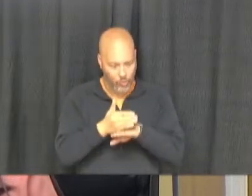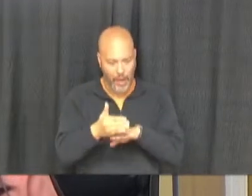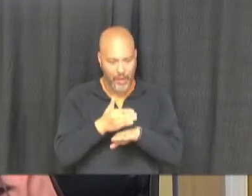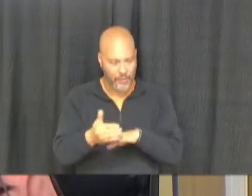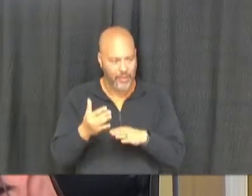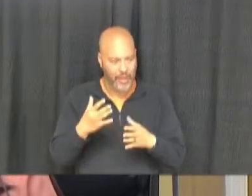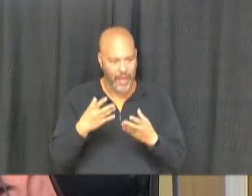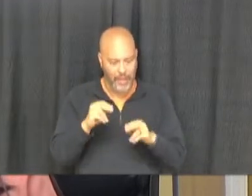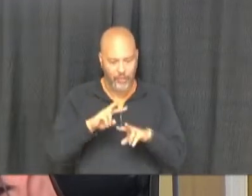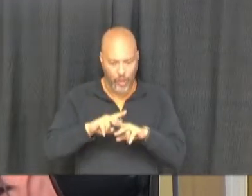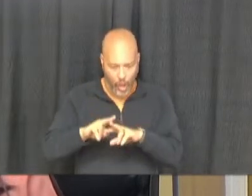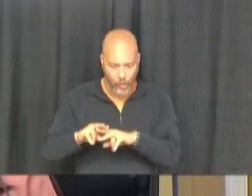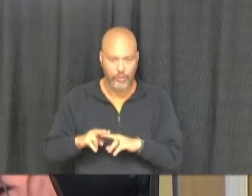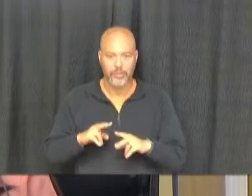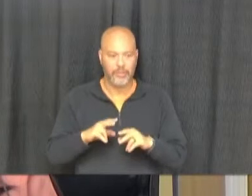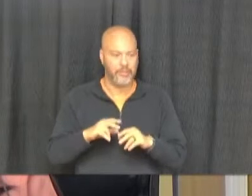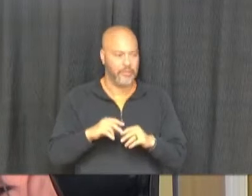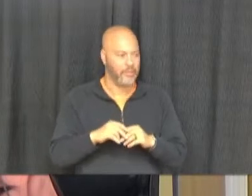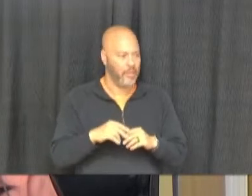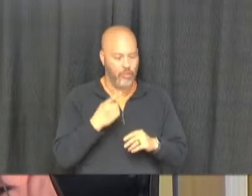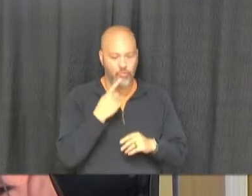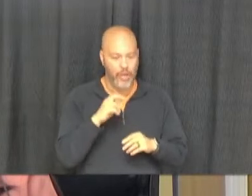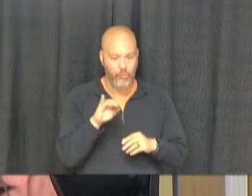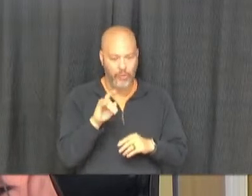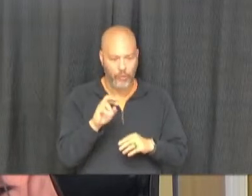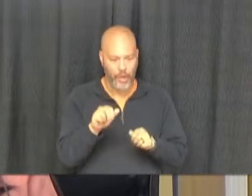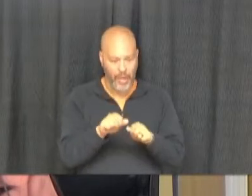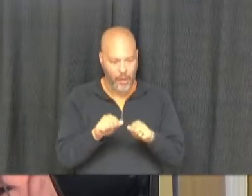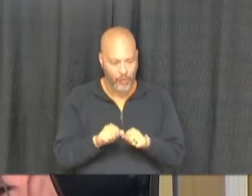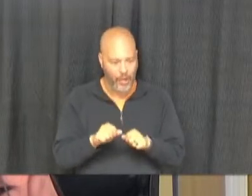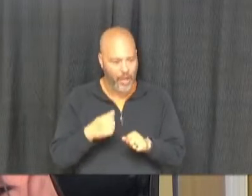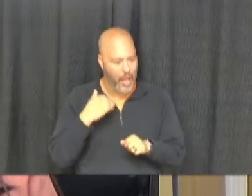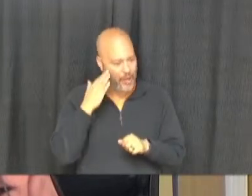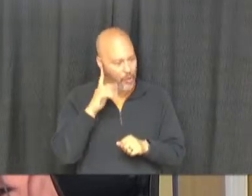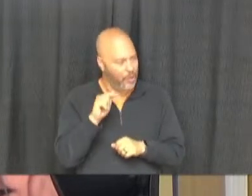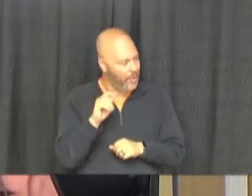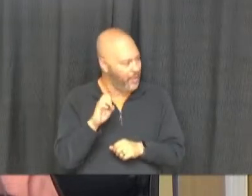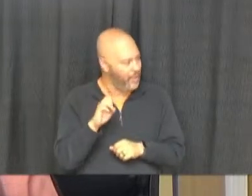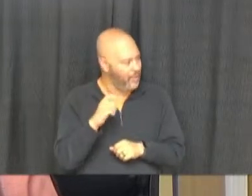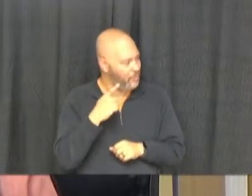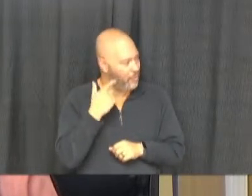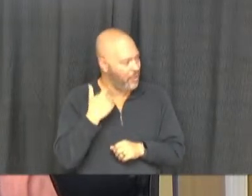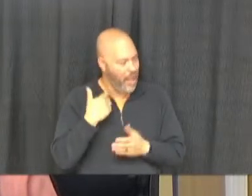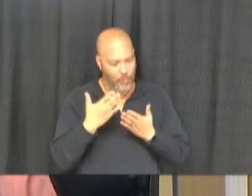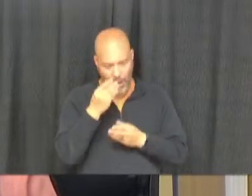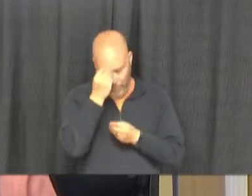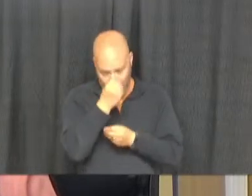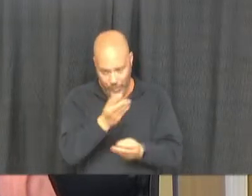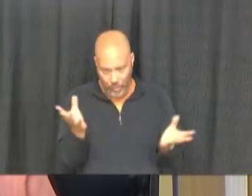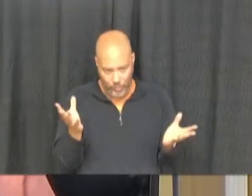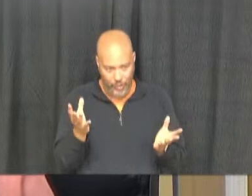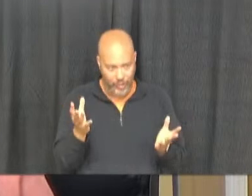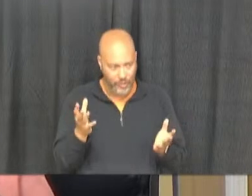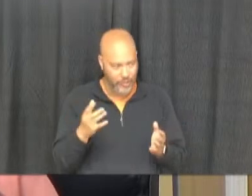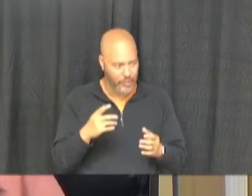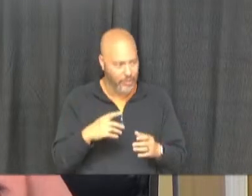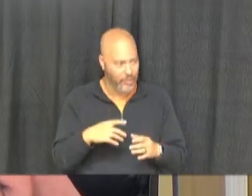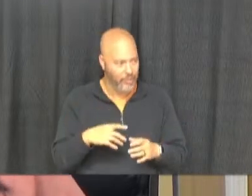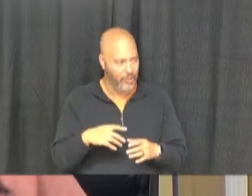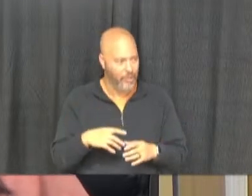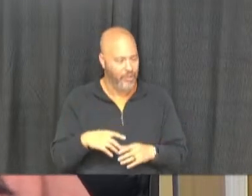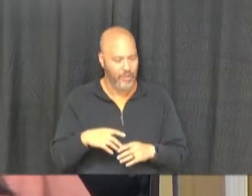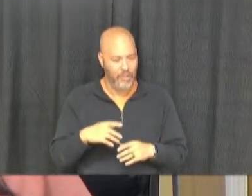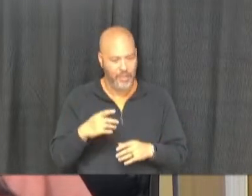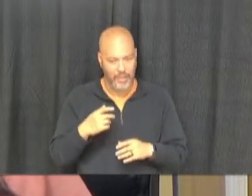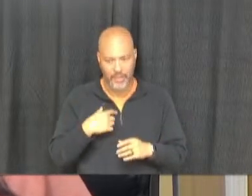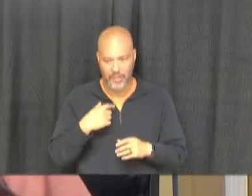and salted in the Red River area. I know it was kind of late because I probably told you all to hold on to a little snow